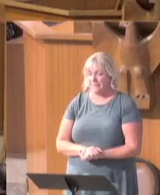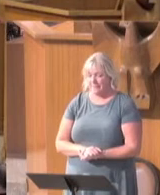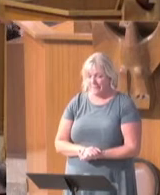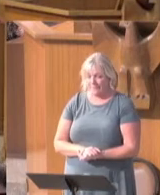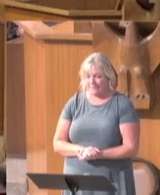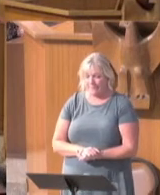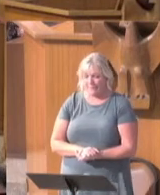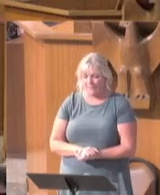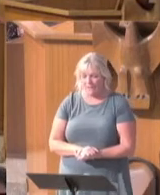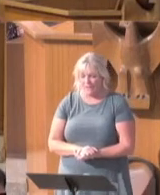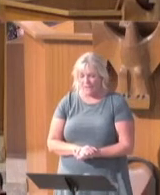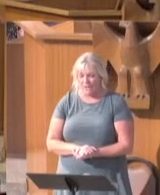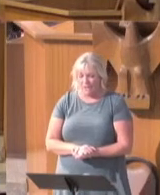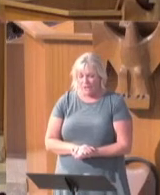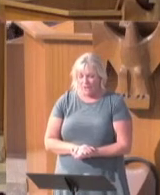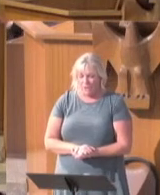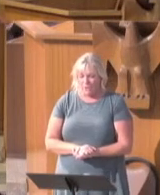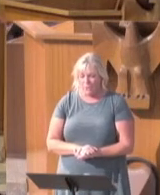love.